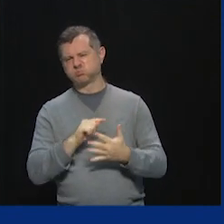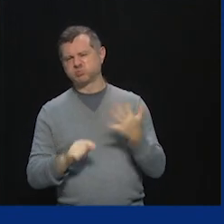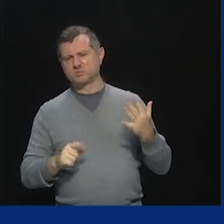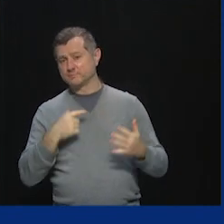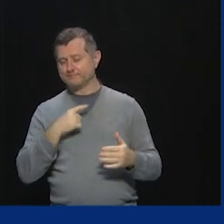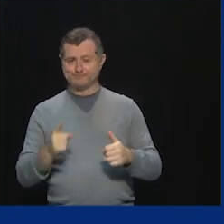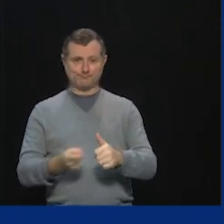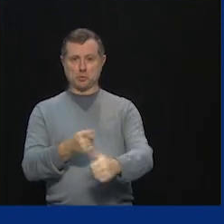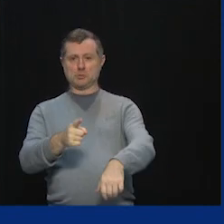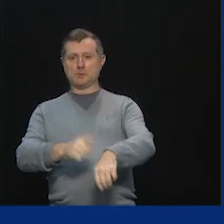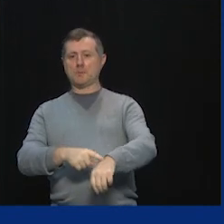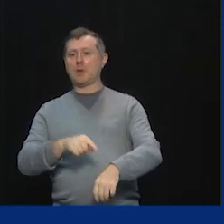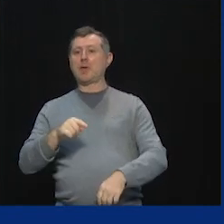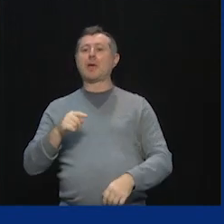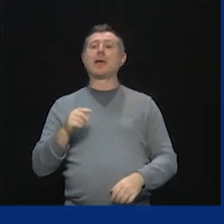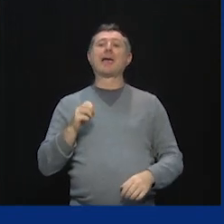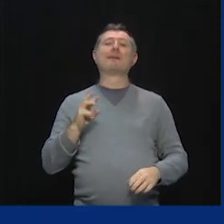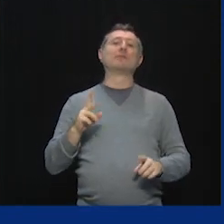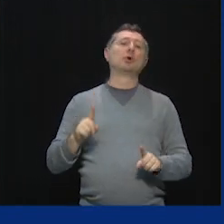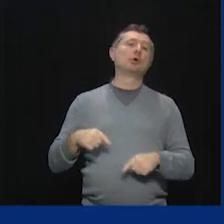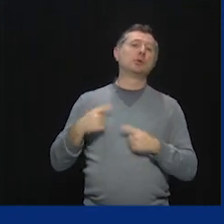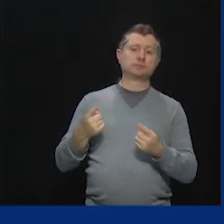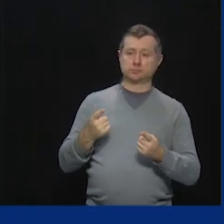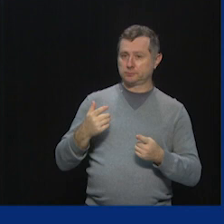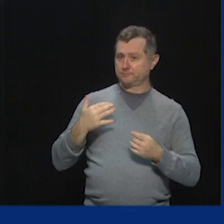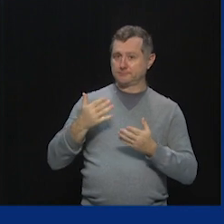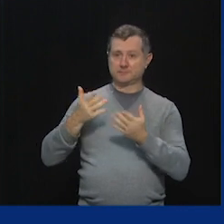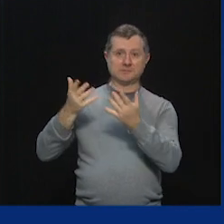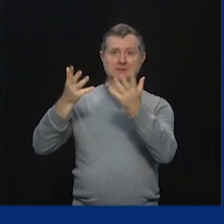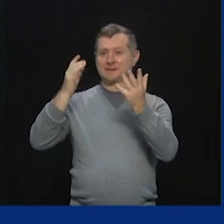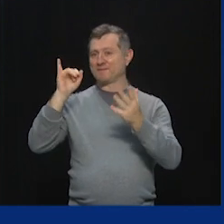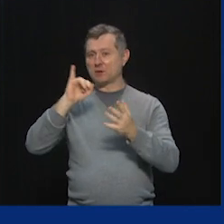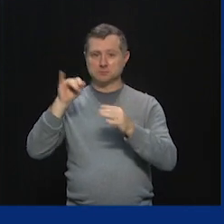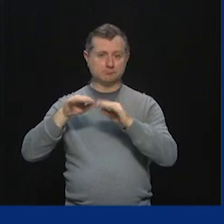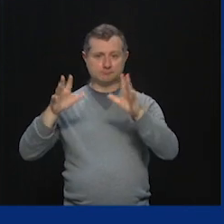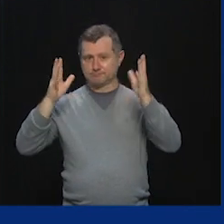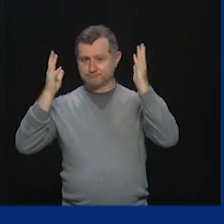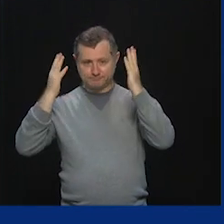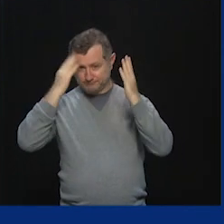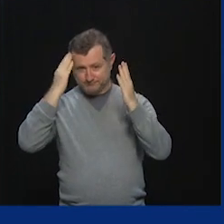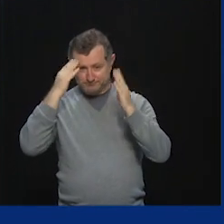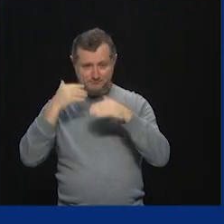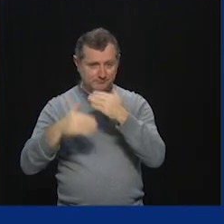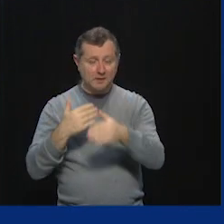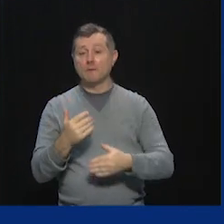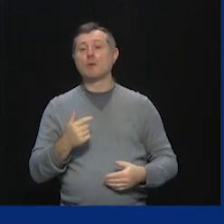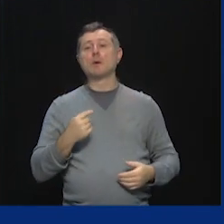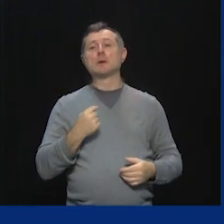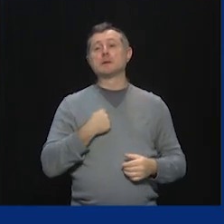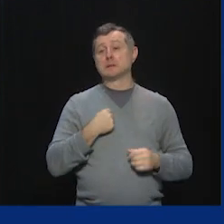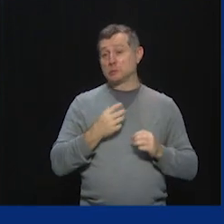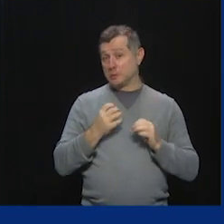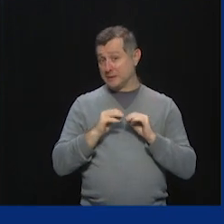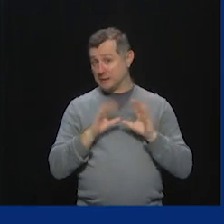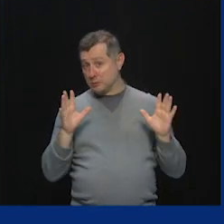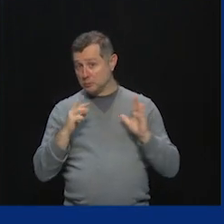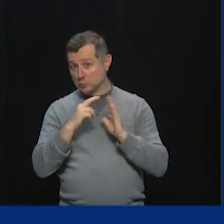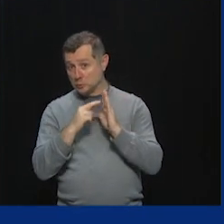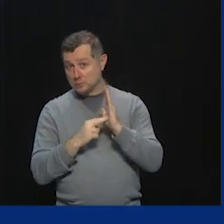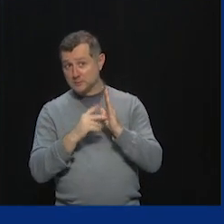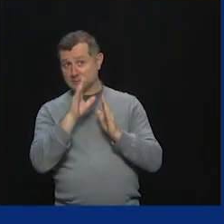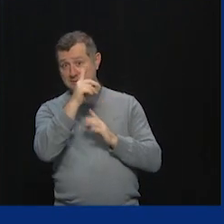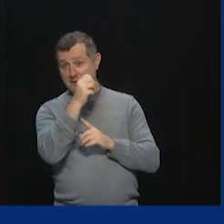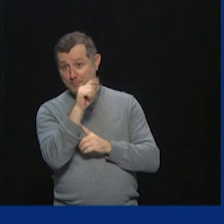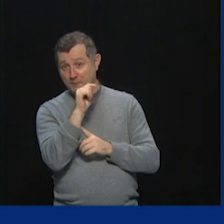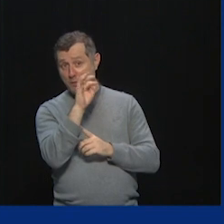Workers and businesses in our state have been waiting since May for clear guidance from the Departments of Labor and Health on how to properly protect their employees